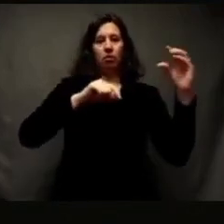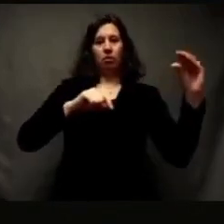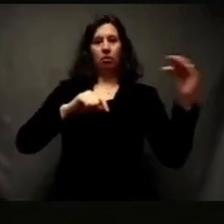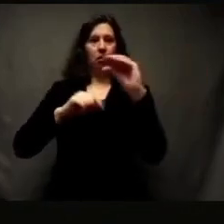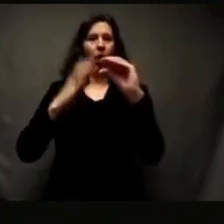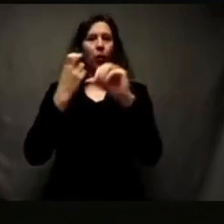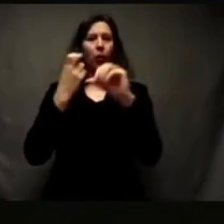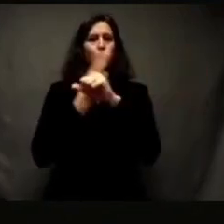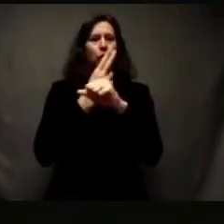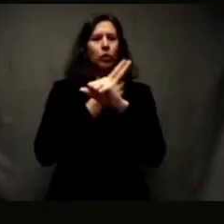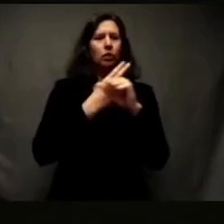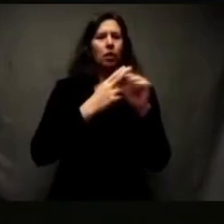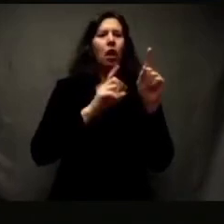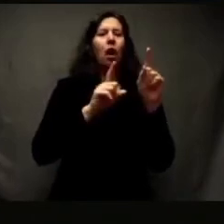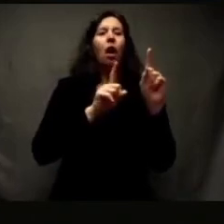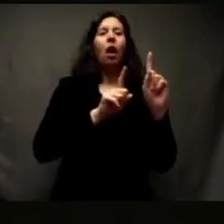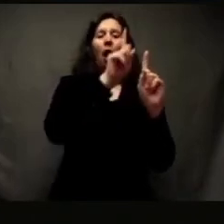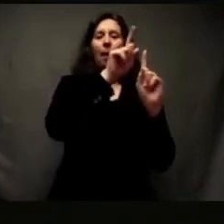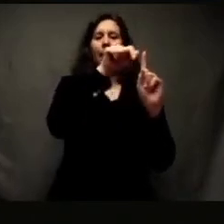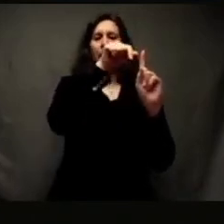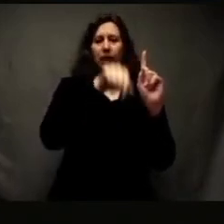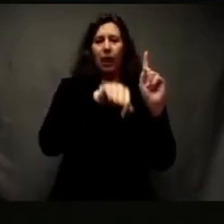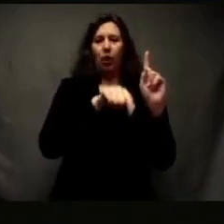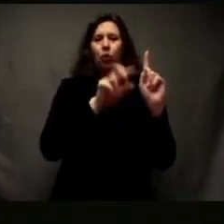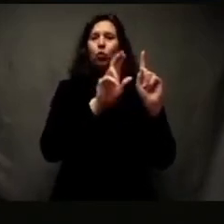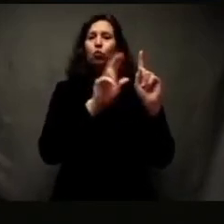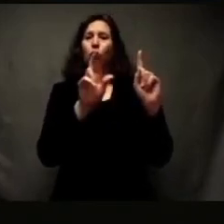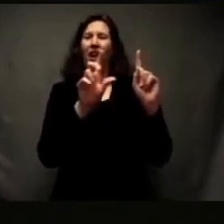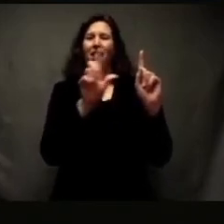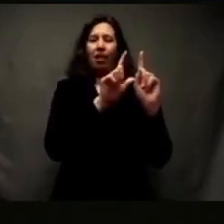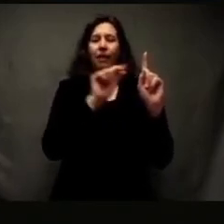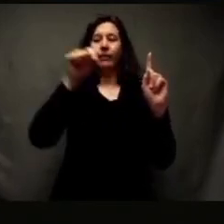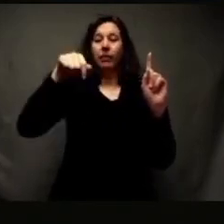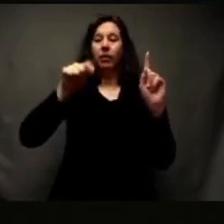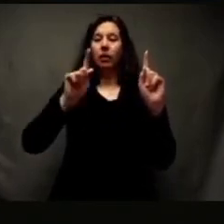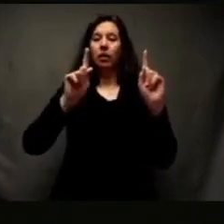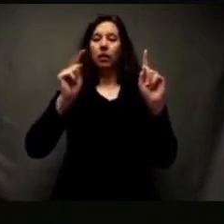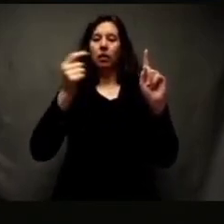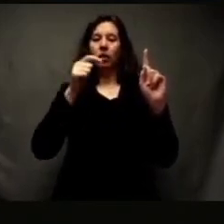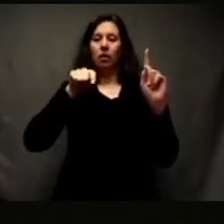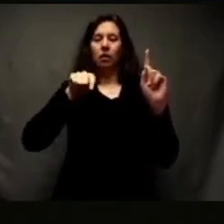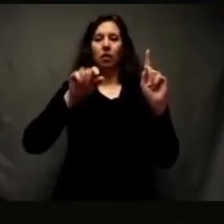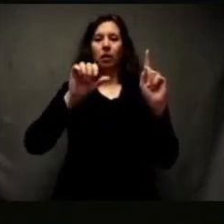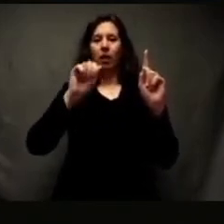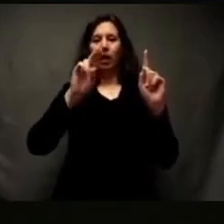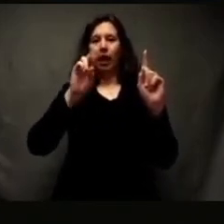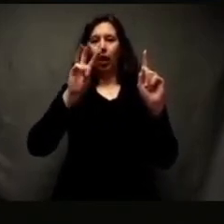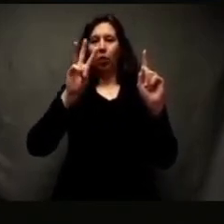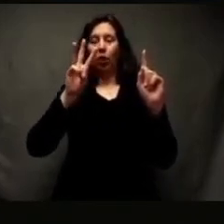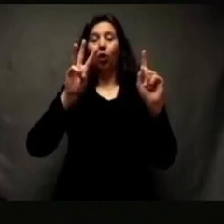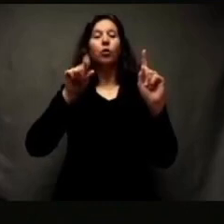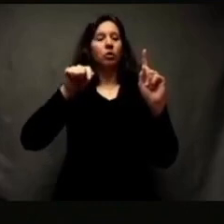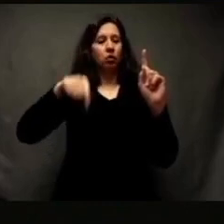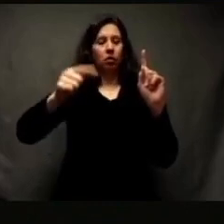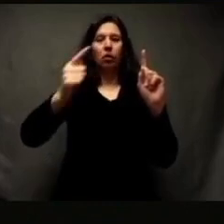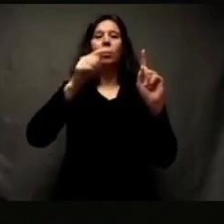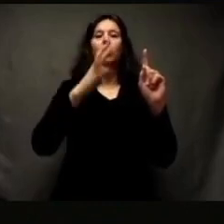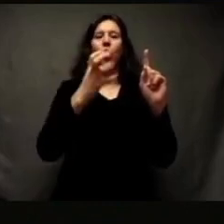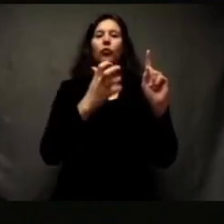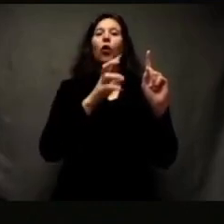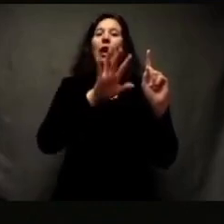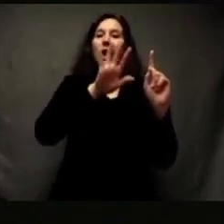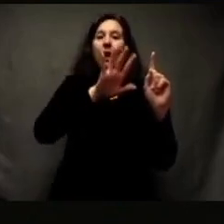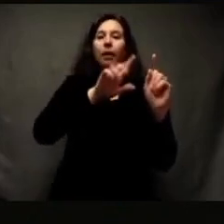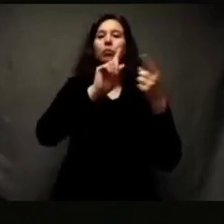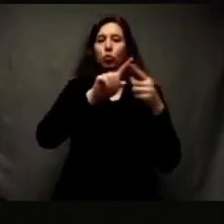the up and down and right and left arrow keys to make Shark move and to trigger Shark to move. So I'm going to go ahead